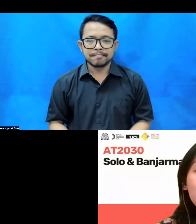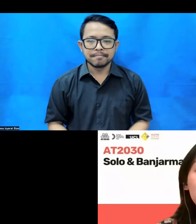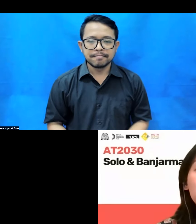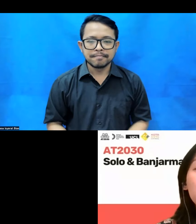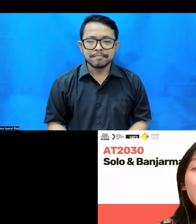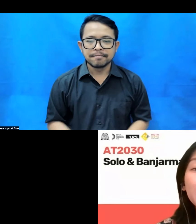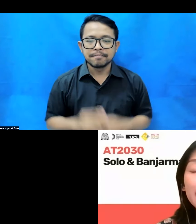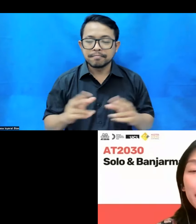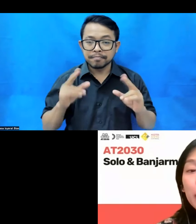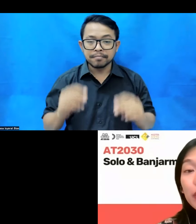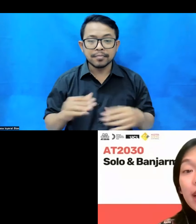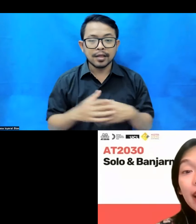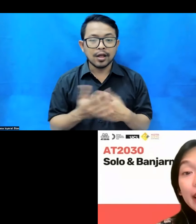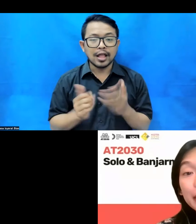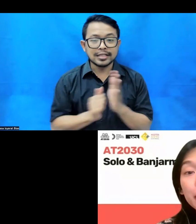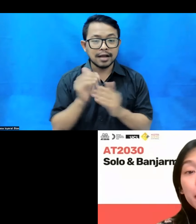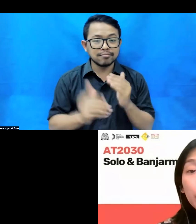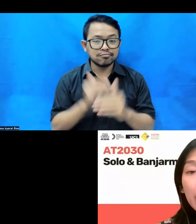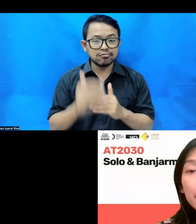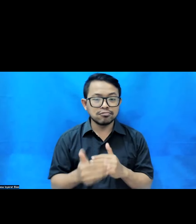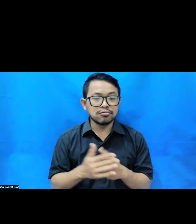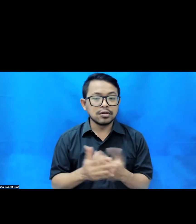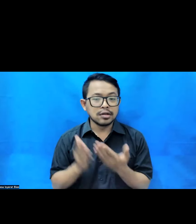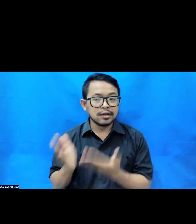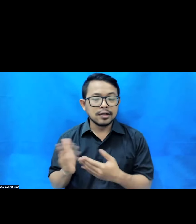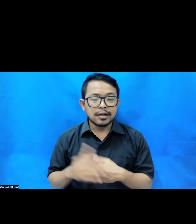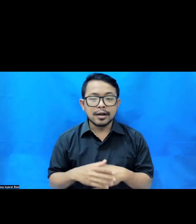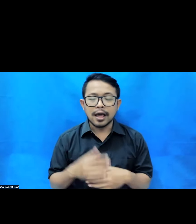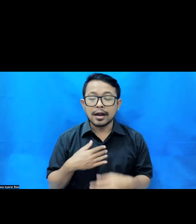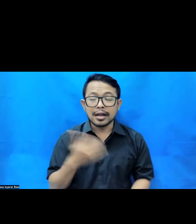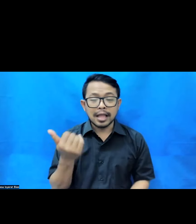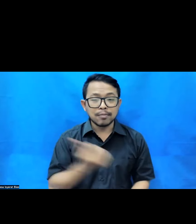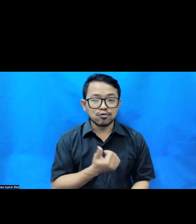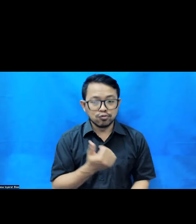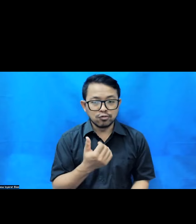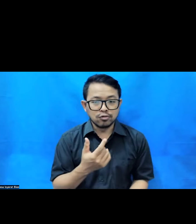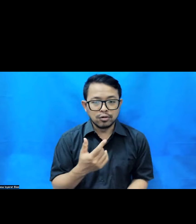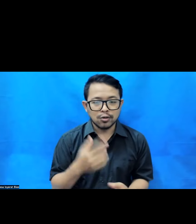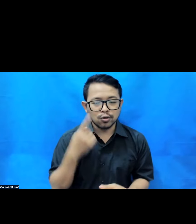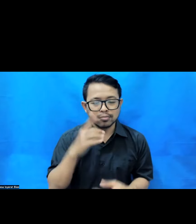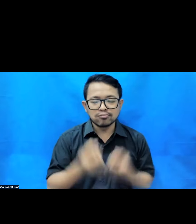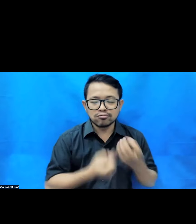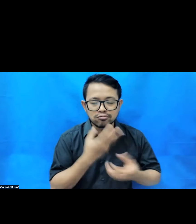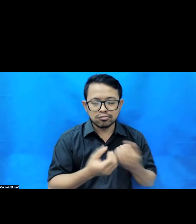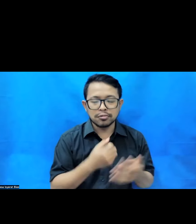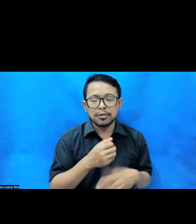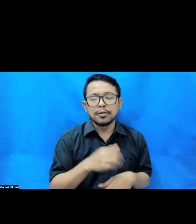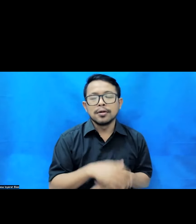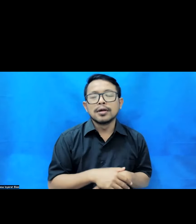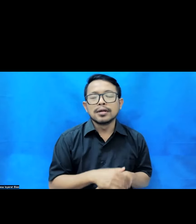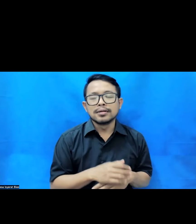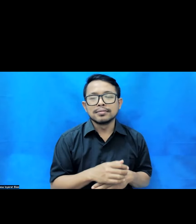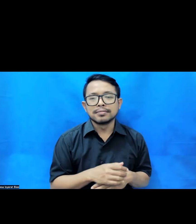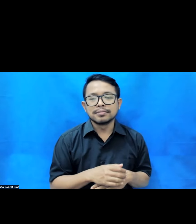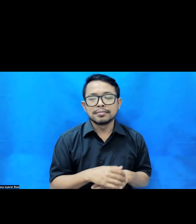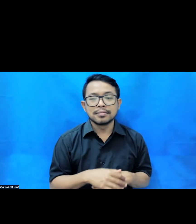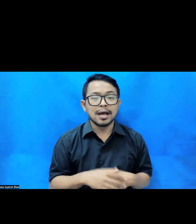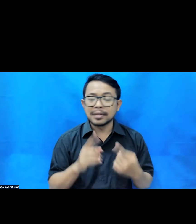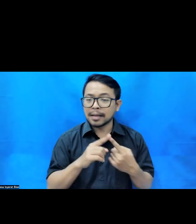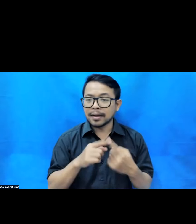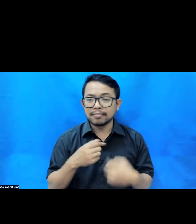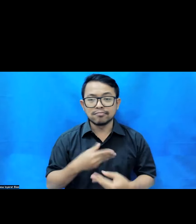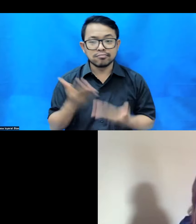Before listening into the program of AT 2030, now in the next session, I would like to invite some of our distinguished guests to deliver their keynote remarks and speech.